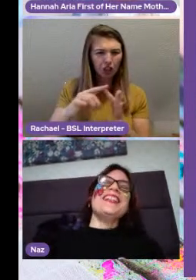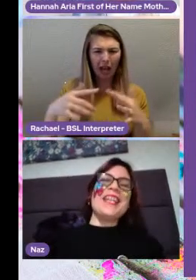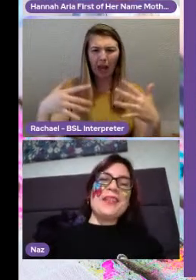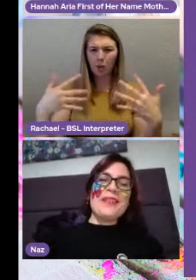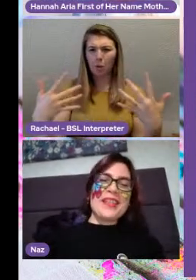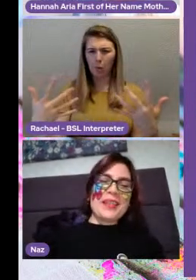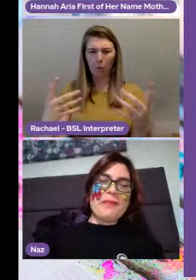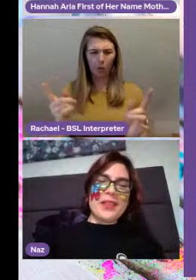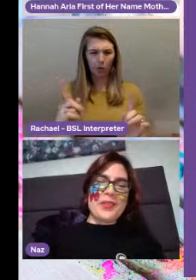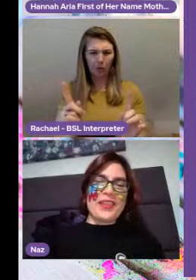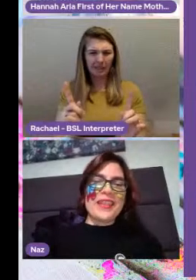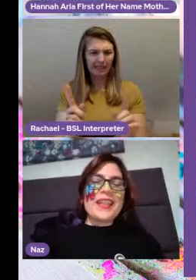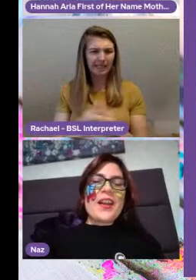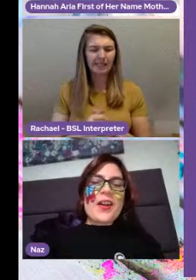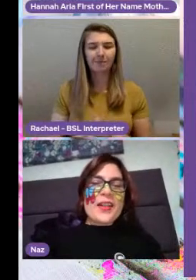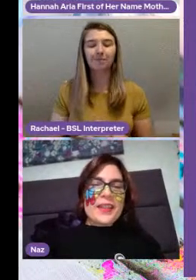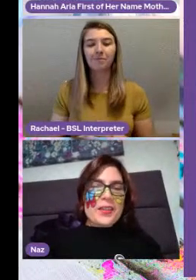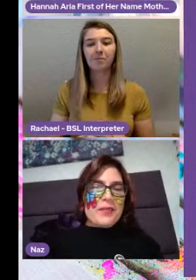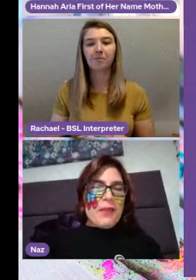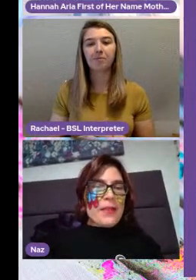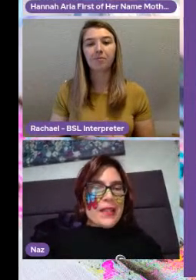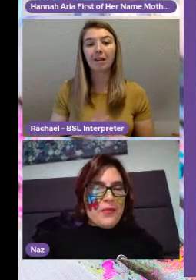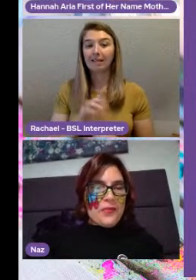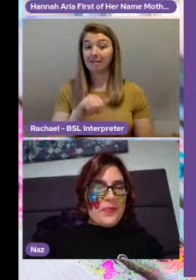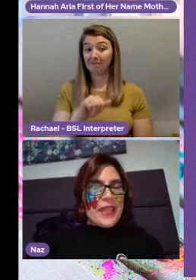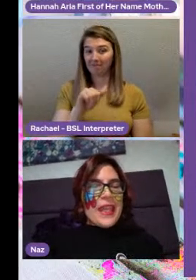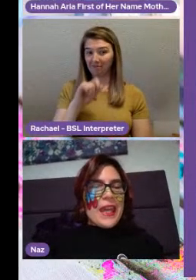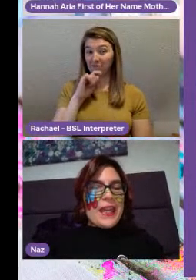did you do it? Let you into the mystery. I got